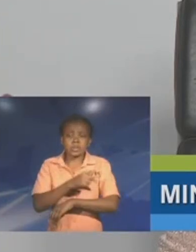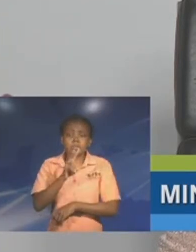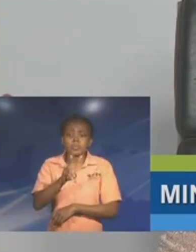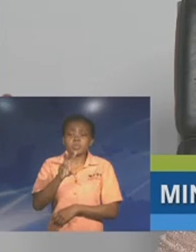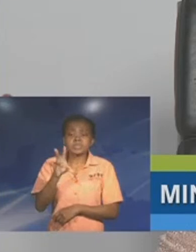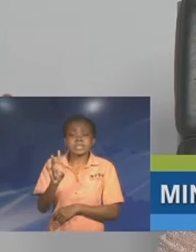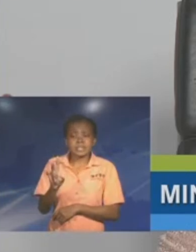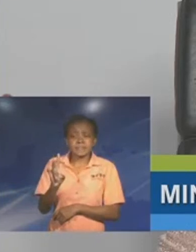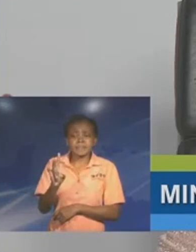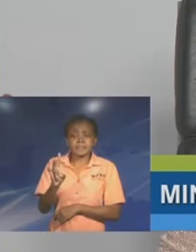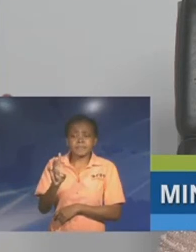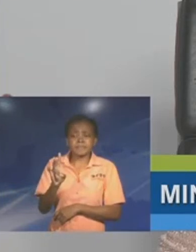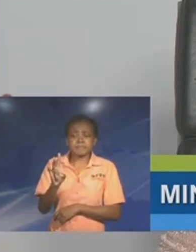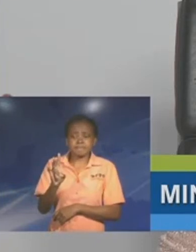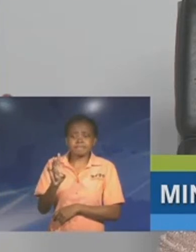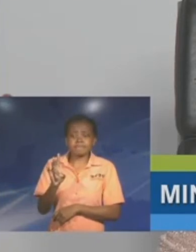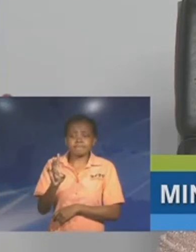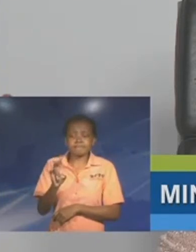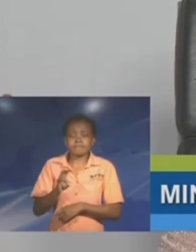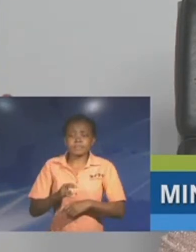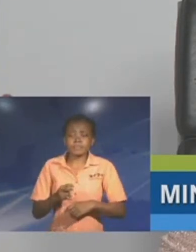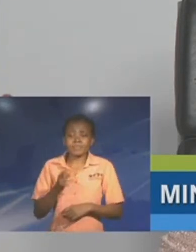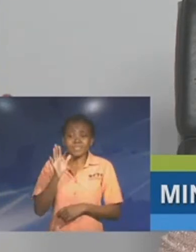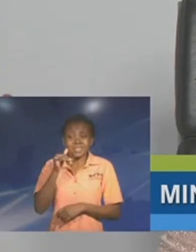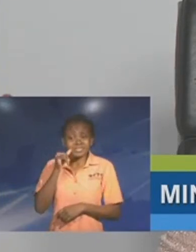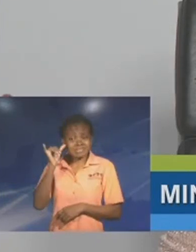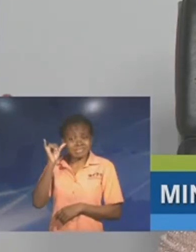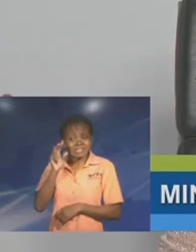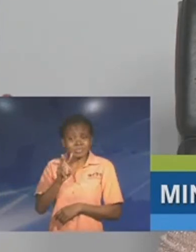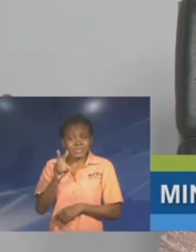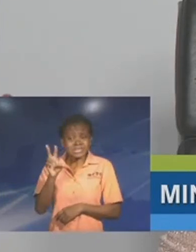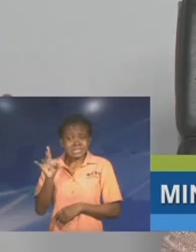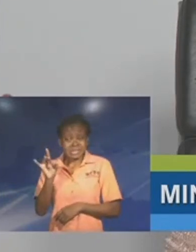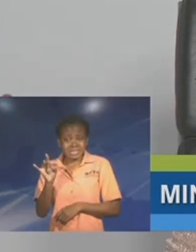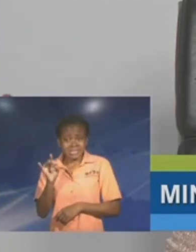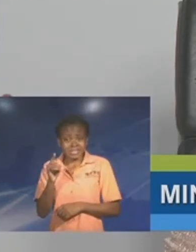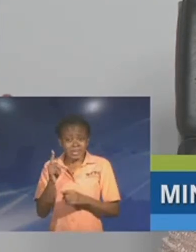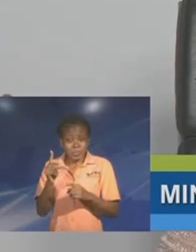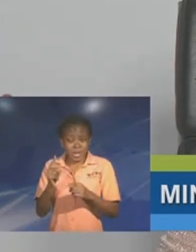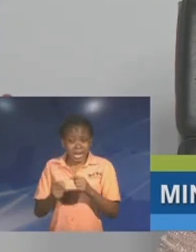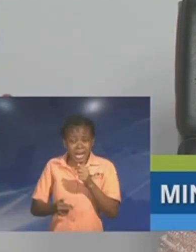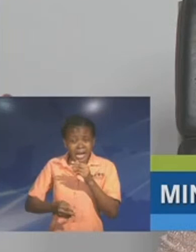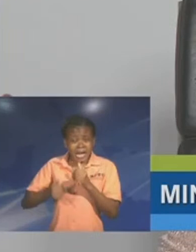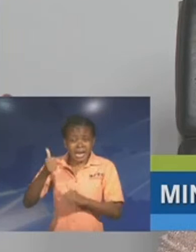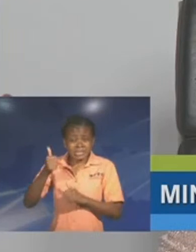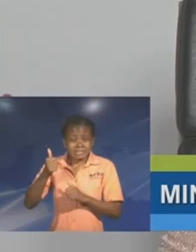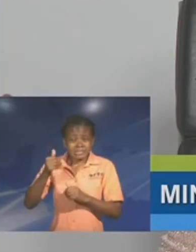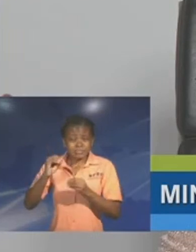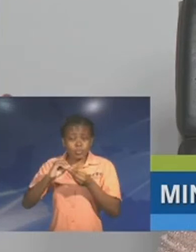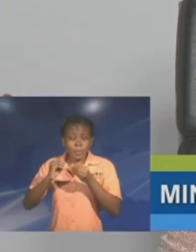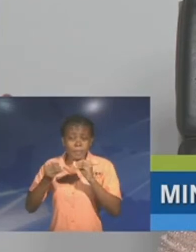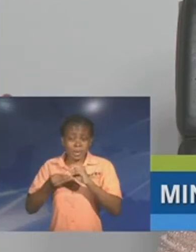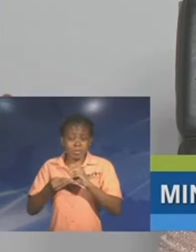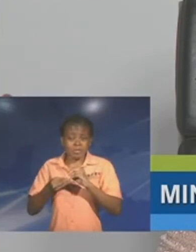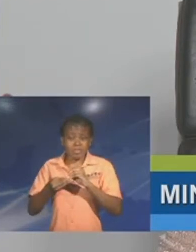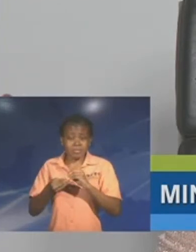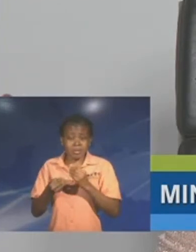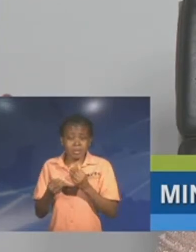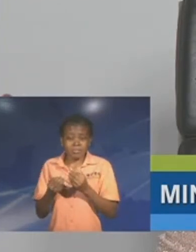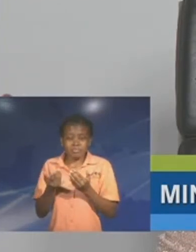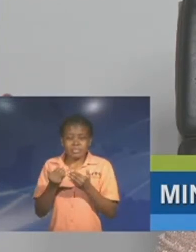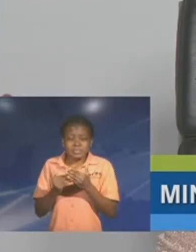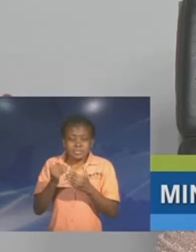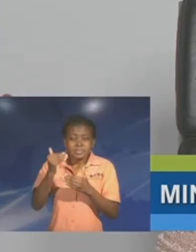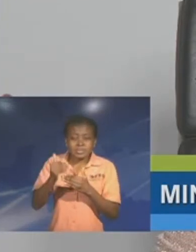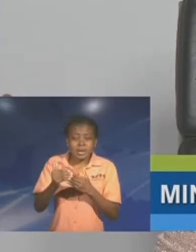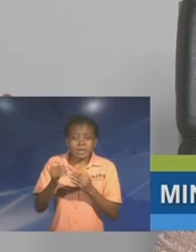at 228 yesterday, which is one of the highest numbers that we have seen since the general decline in May.